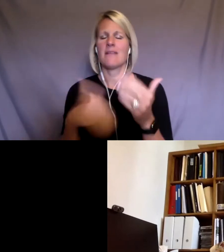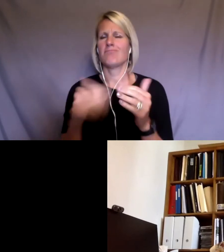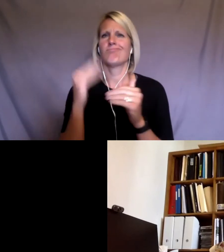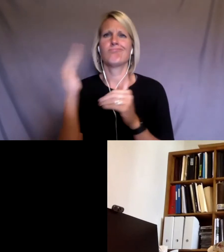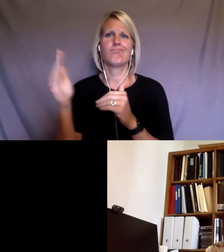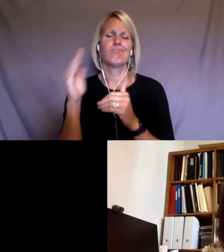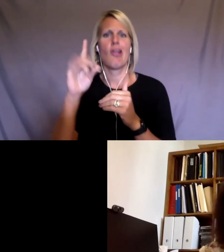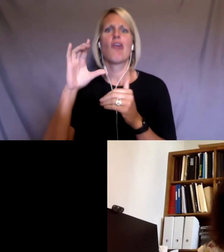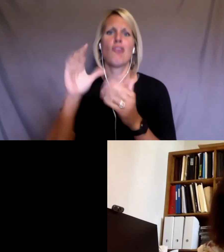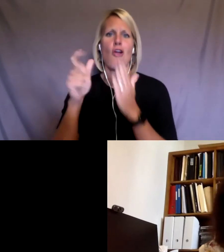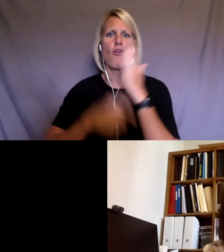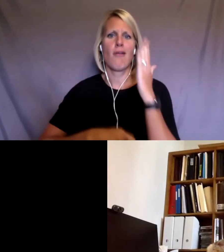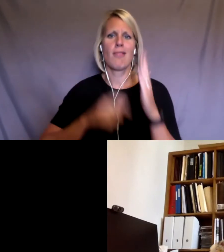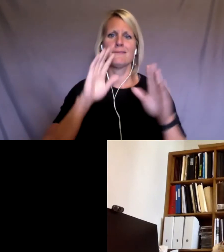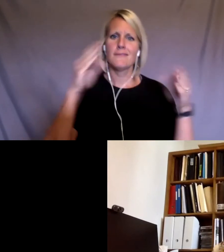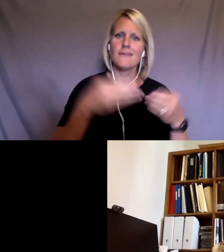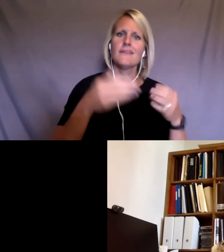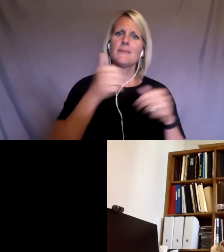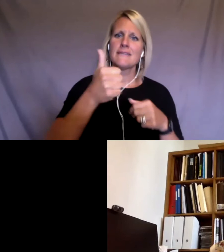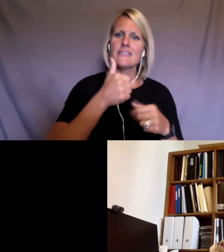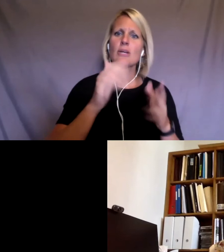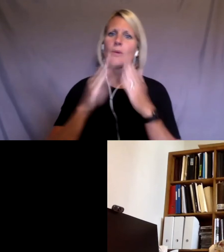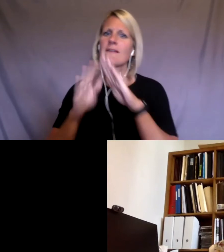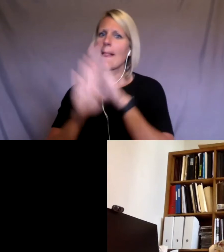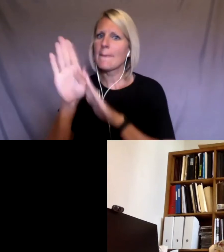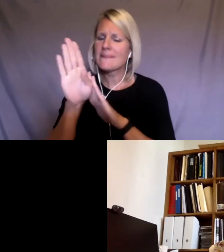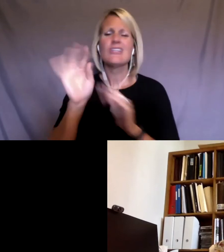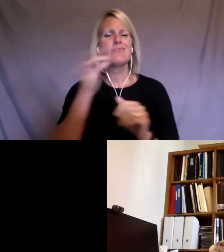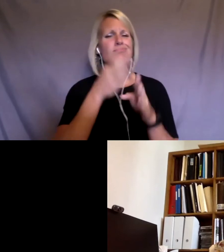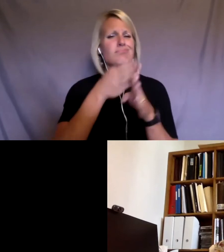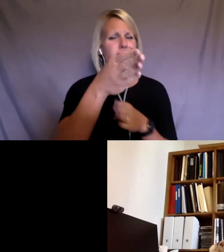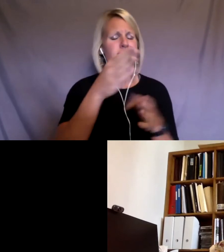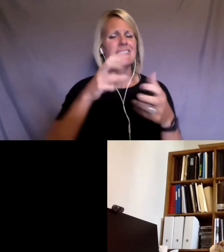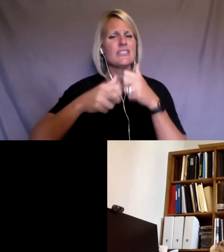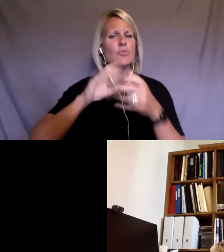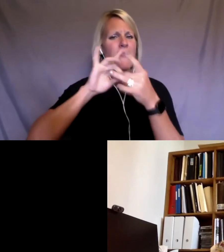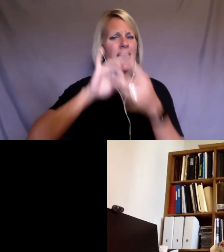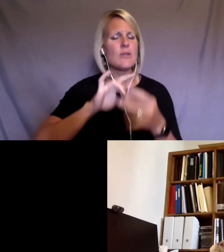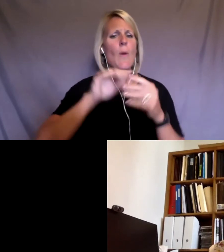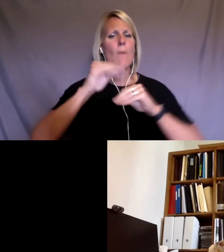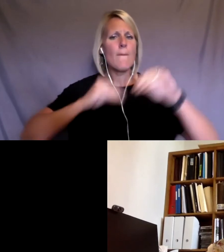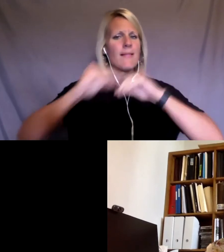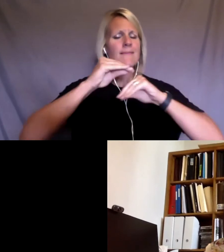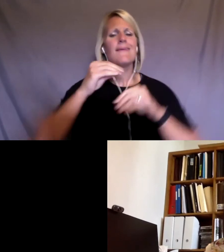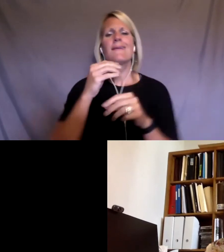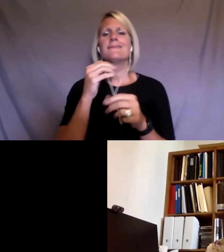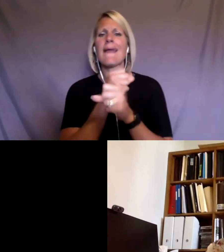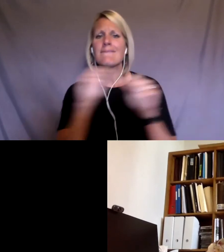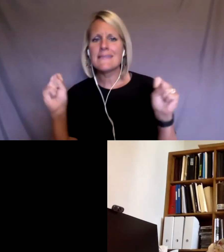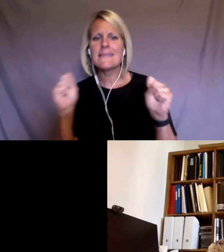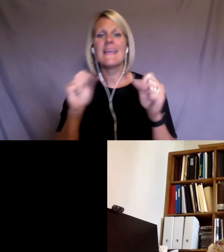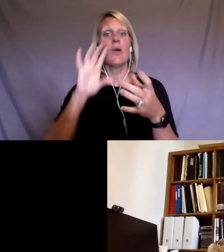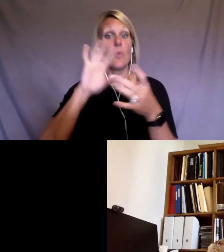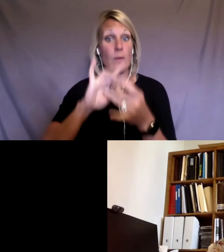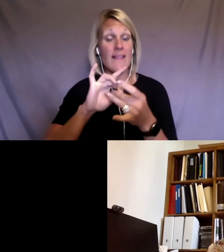design, transportation, and community development. She has expertise on issues relating to mobility and safety, women's travel, transit-oriented